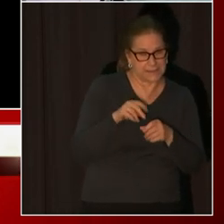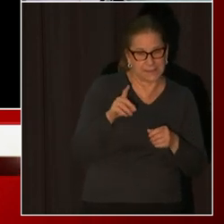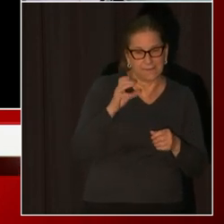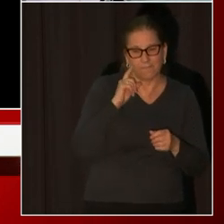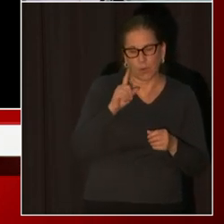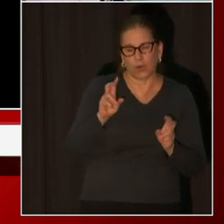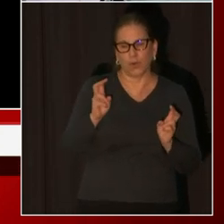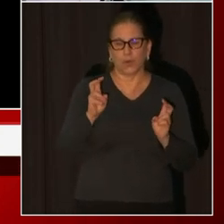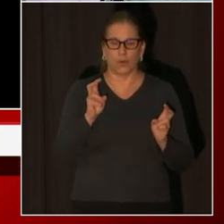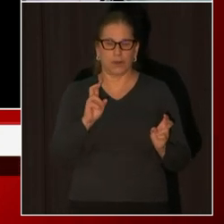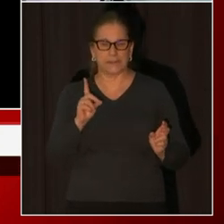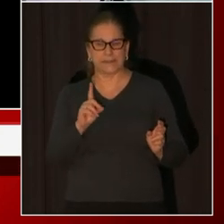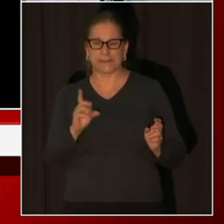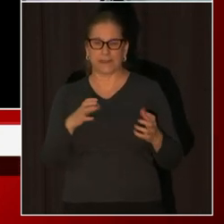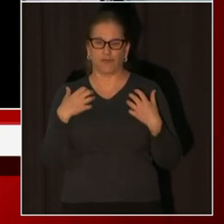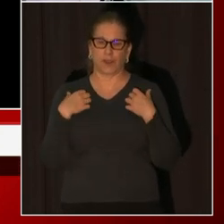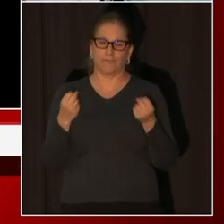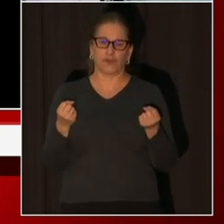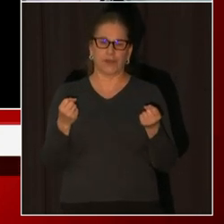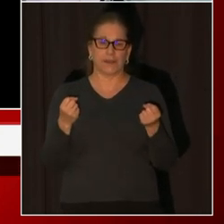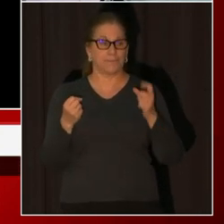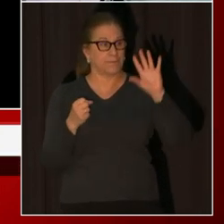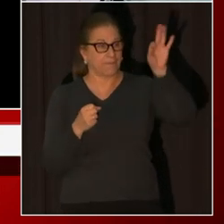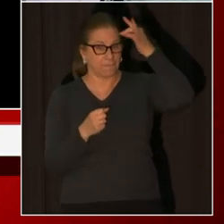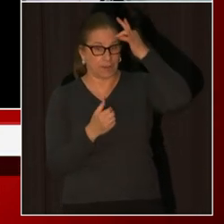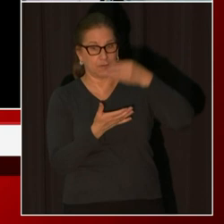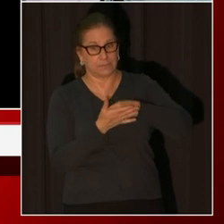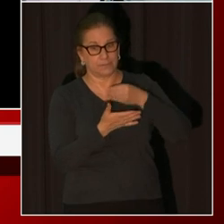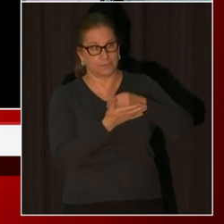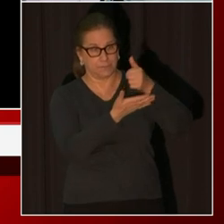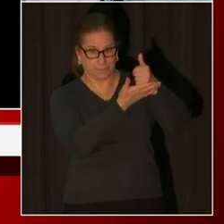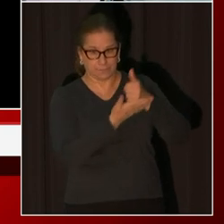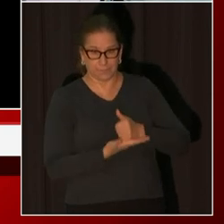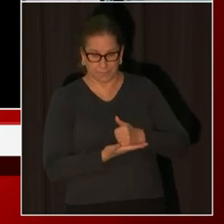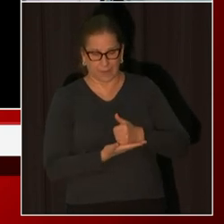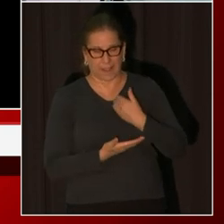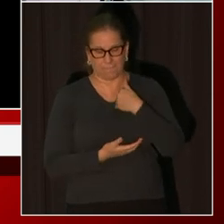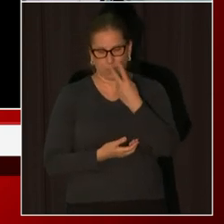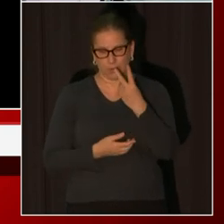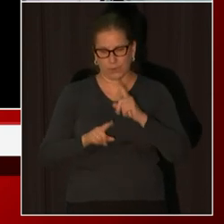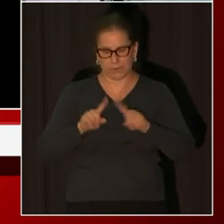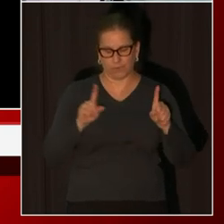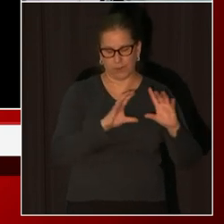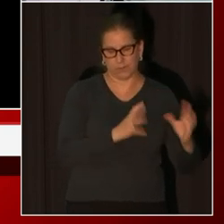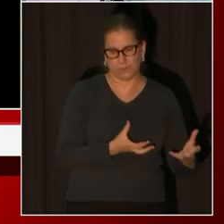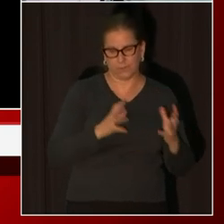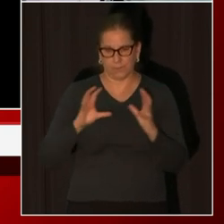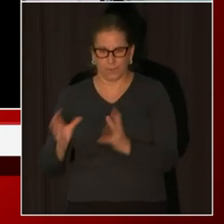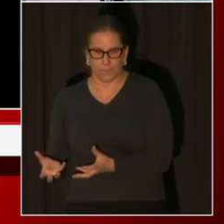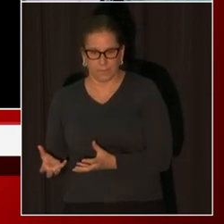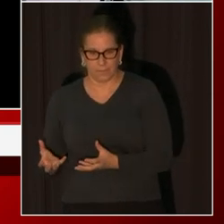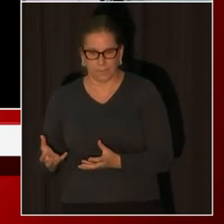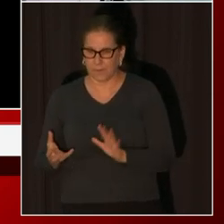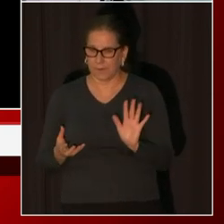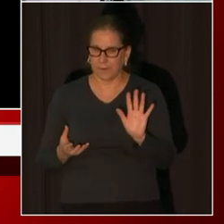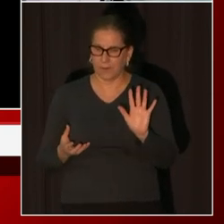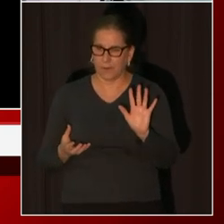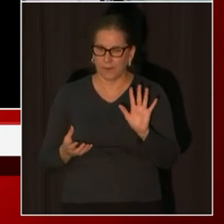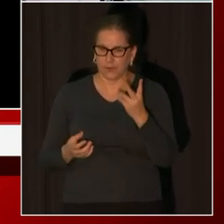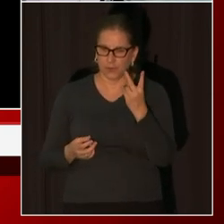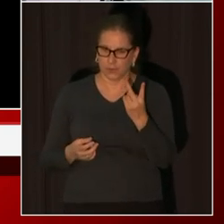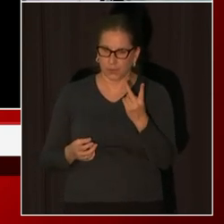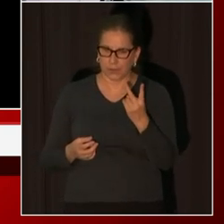federal assistance, there are really two kinds of assistance that are coming to us, or two periods that the assistance is